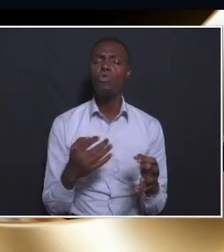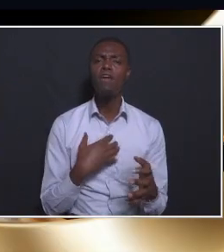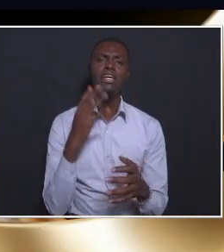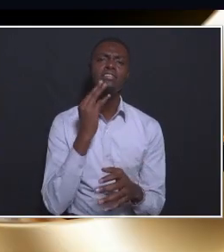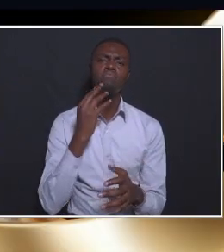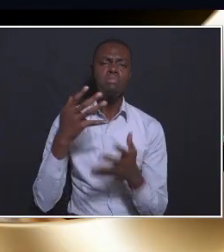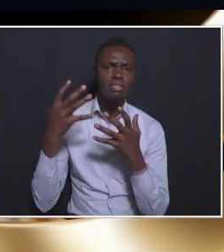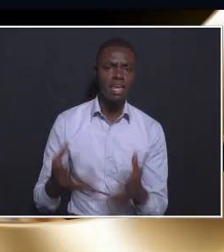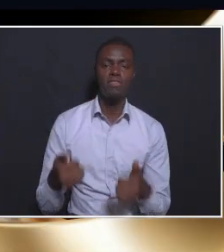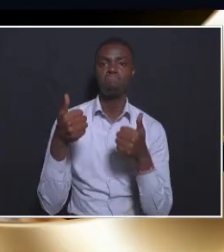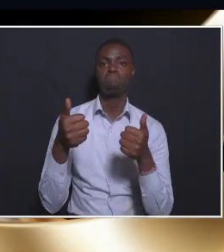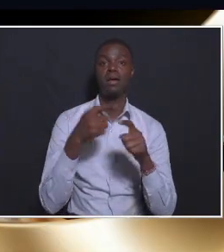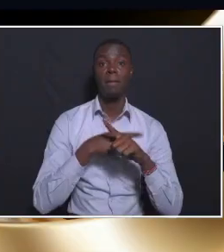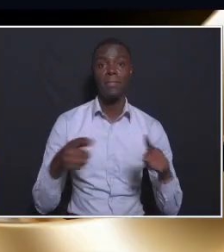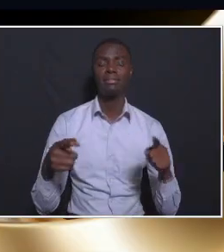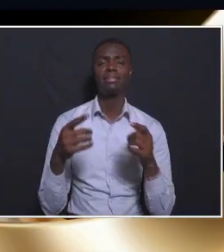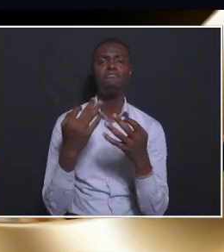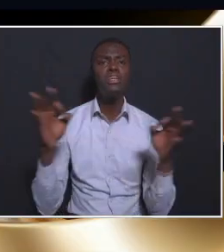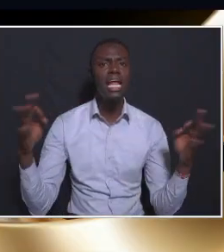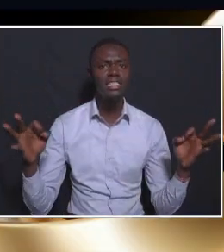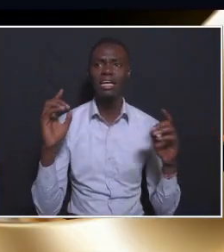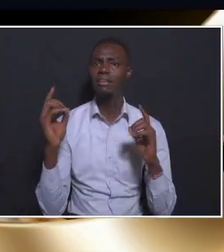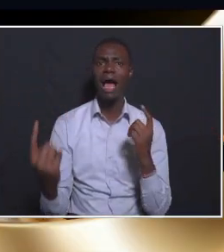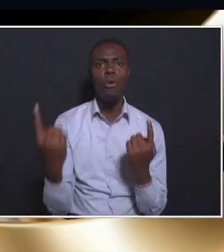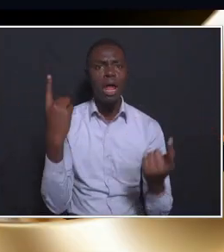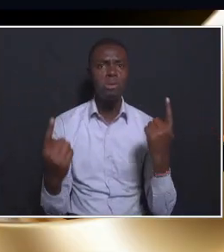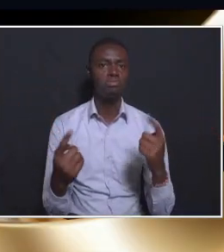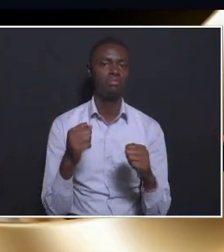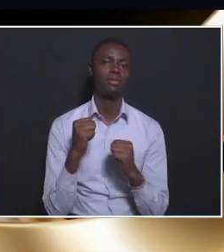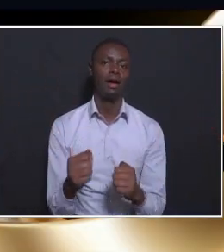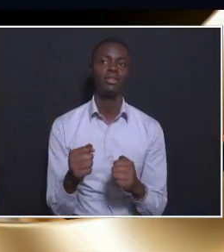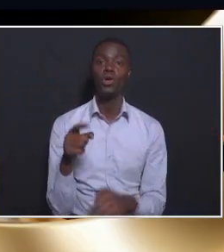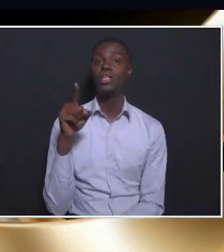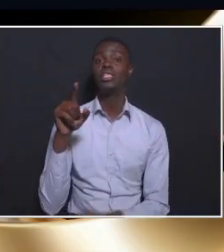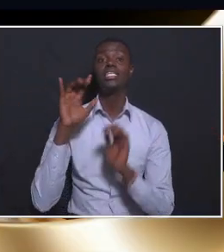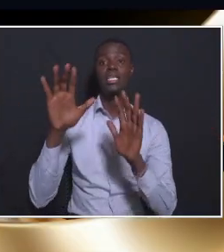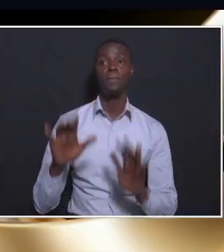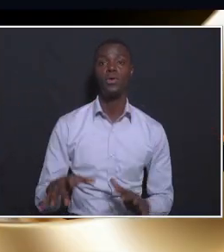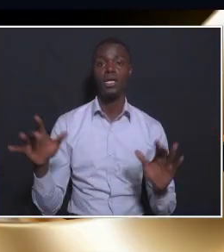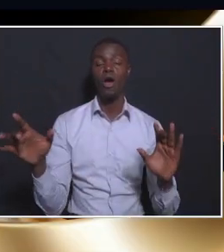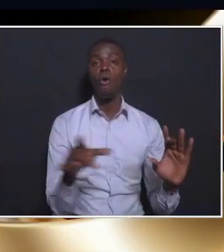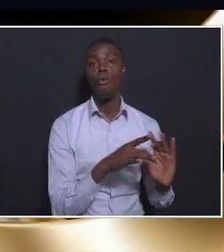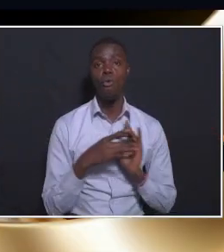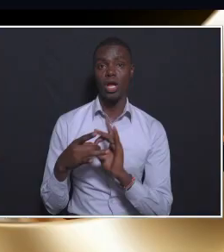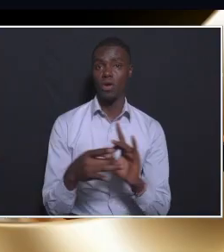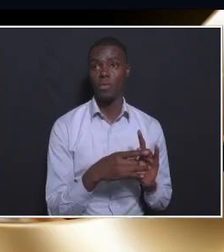experience. But freelance is harder. So this is very important. It's very important that we come together. And look